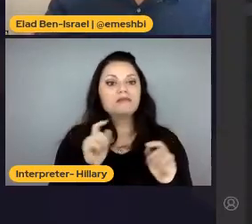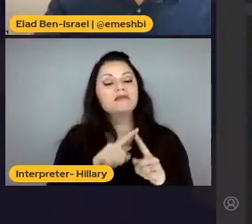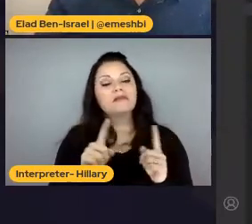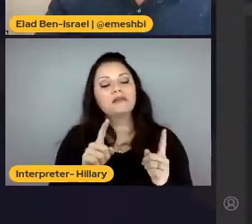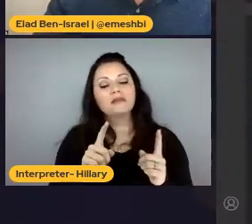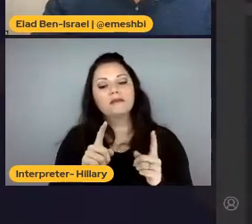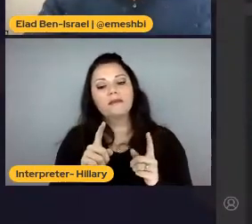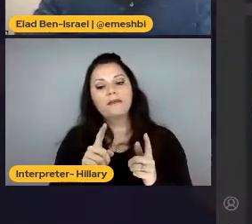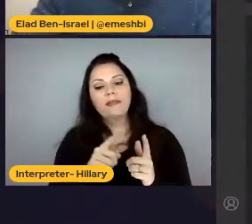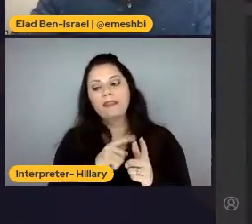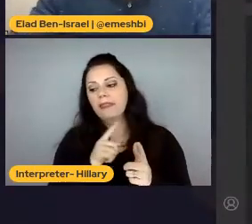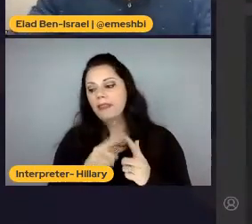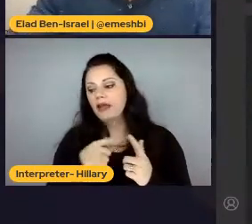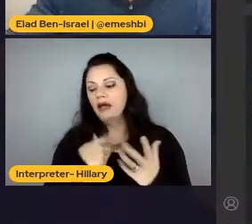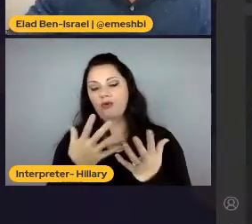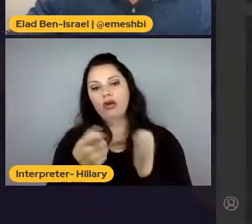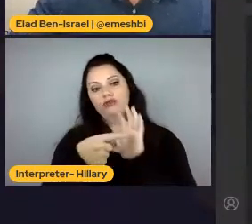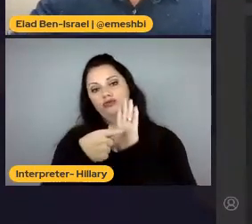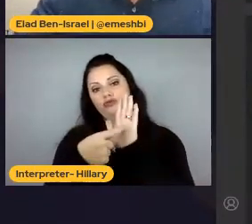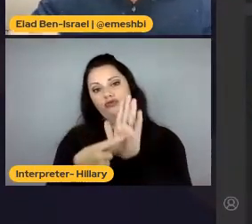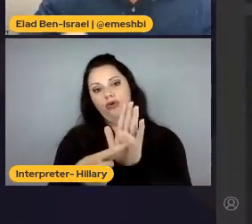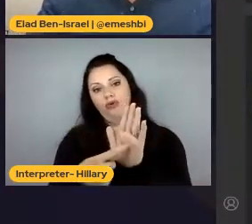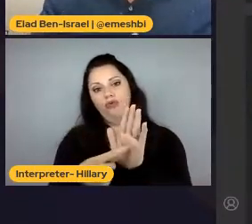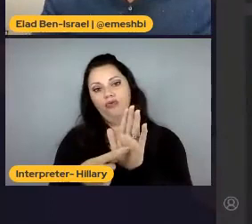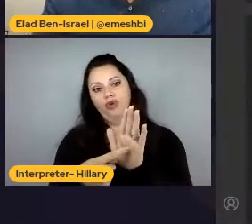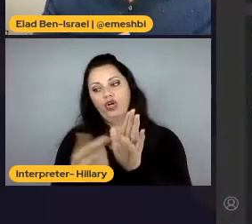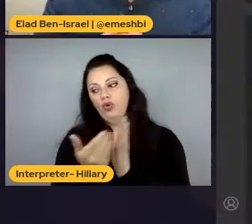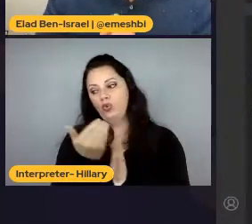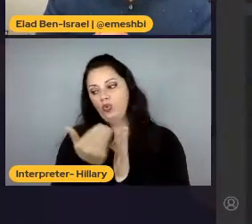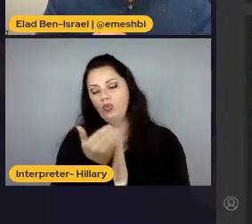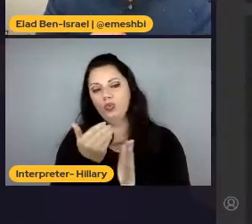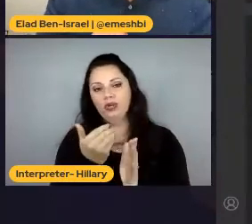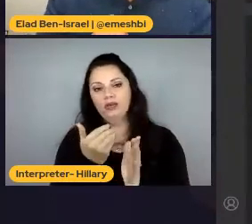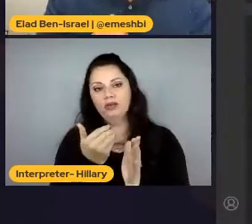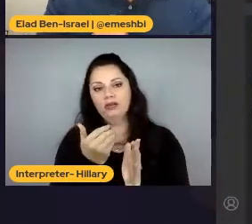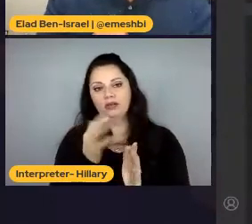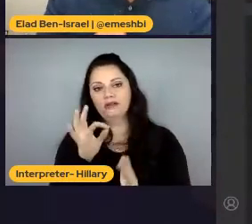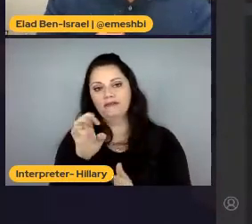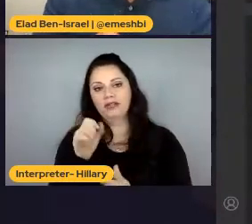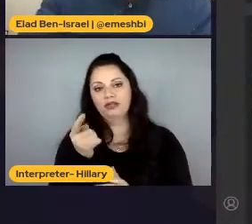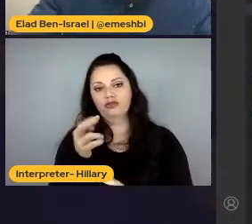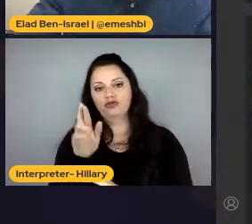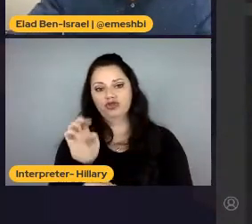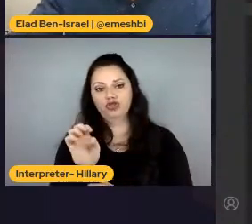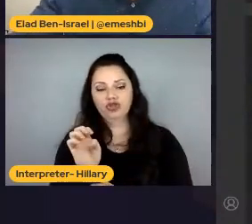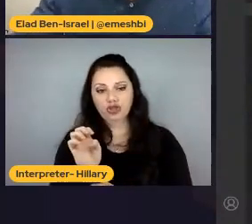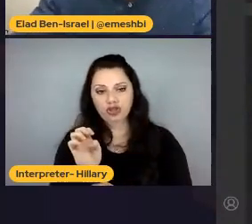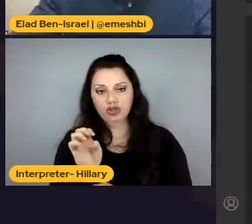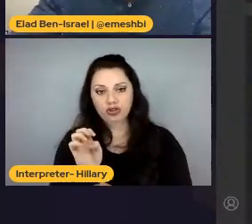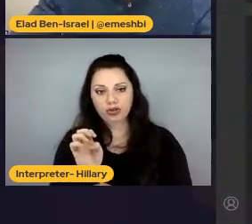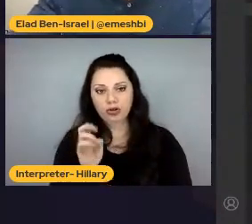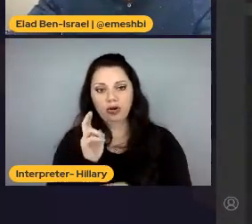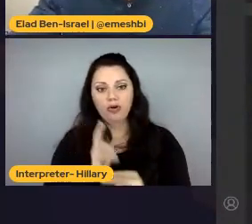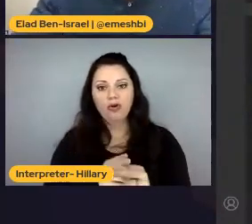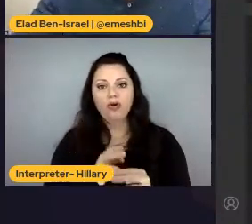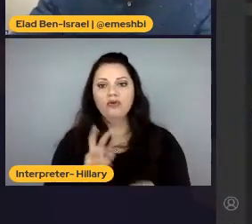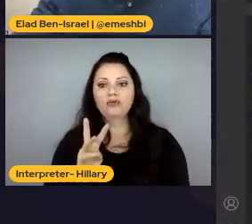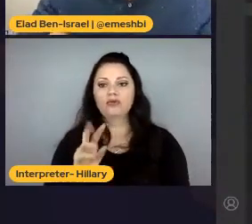then I wanted to show you this new feature we have in Projen called